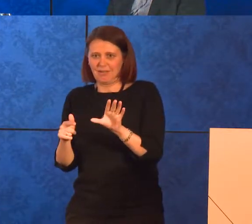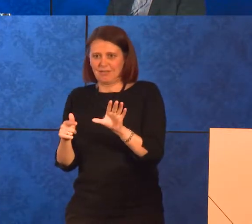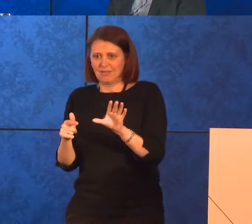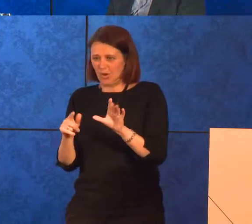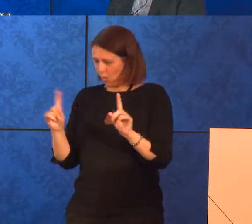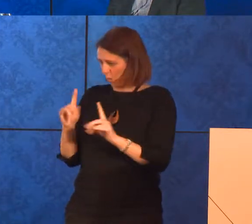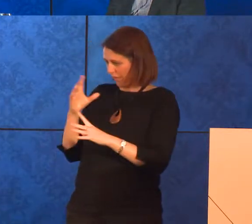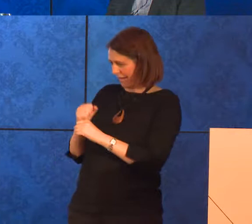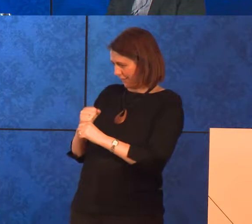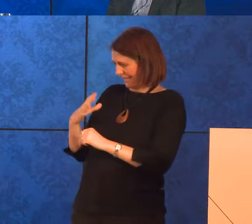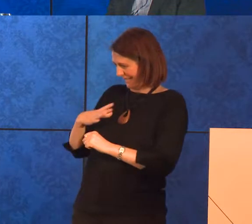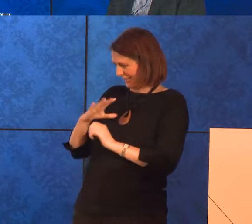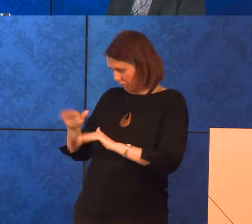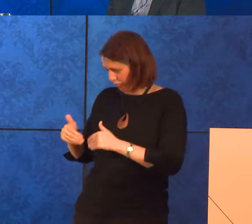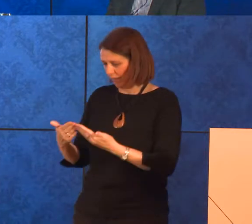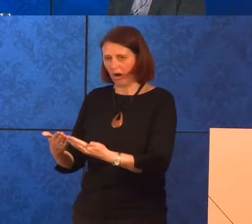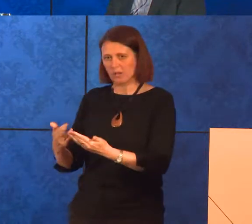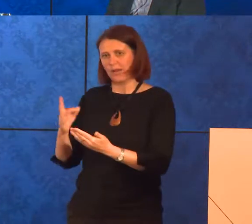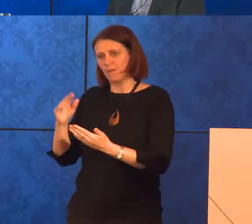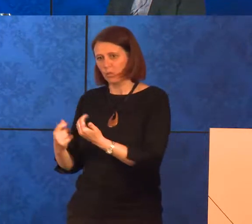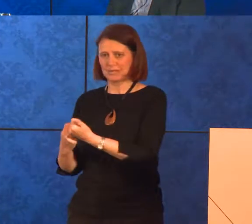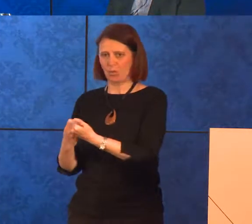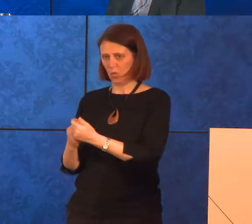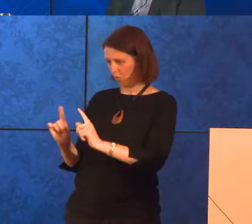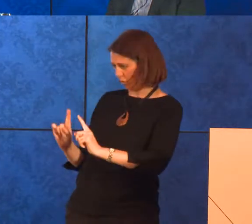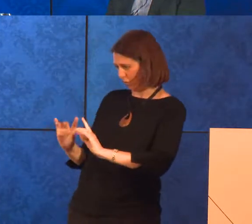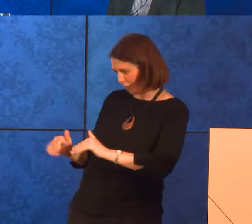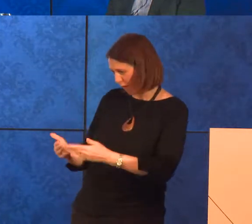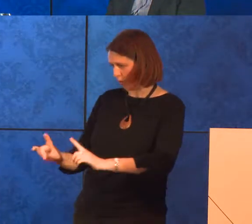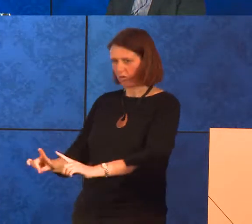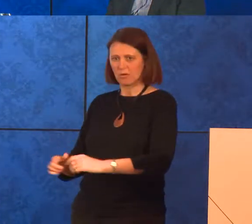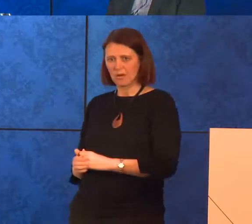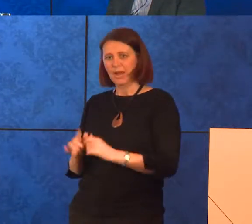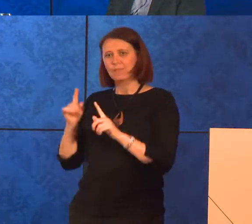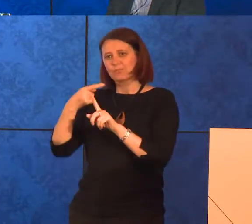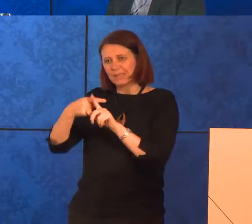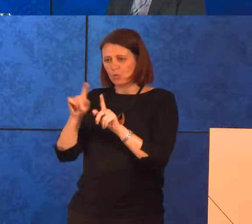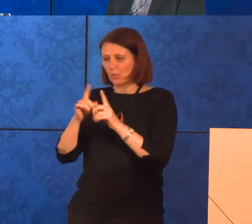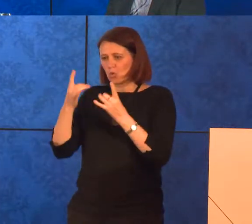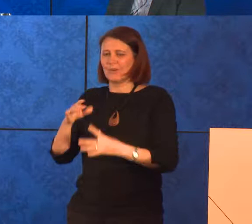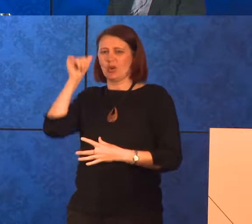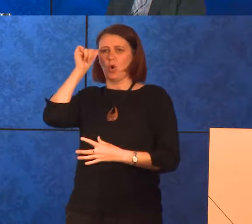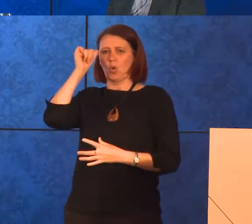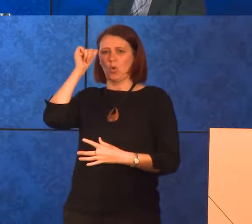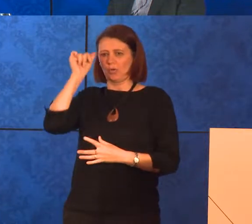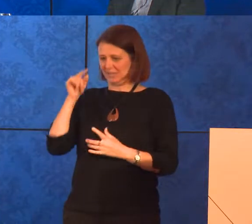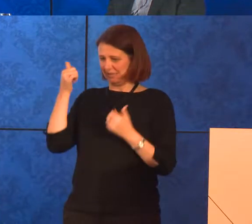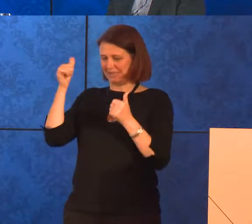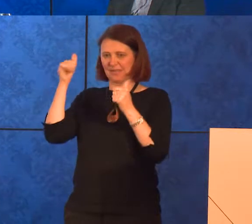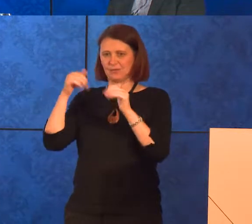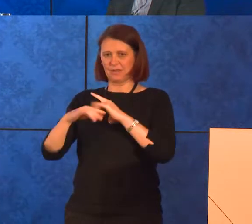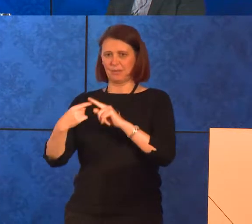that the government needs to provide in terms of supports, and what we already know that has been successful